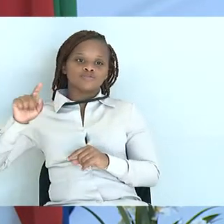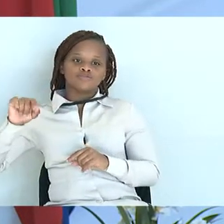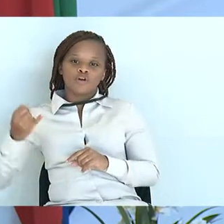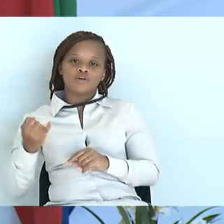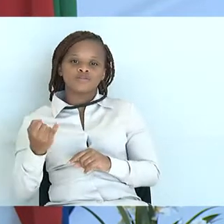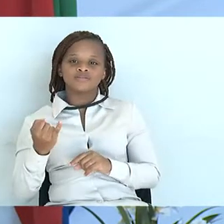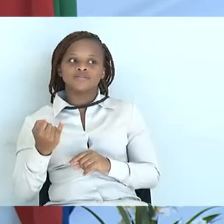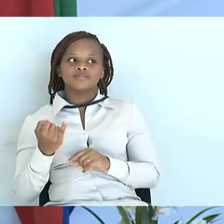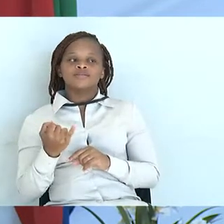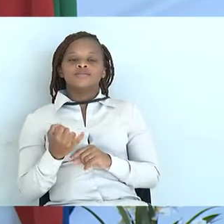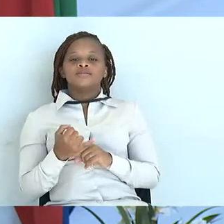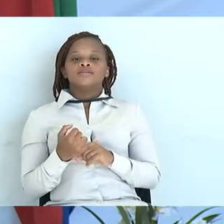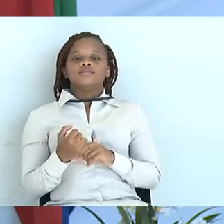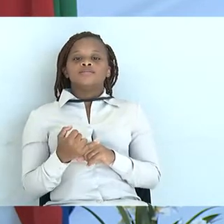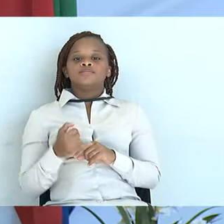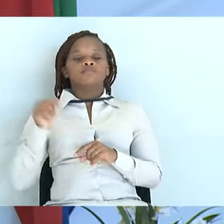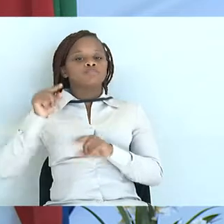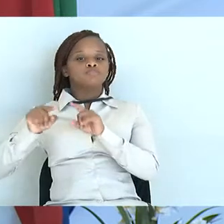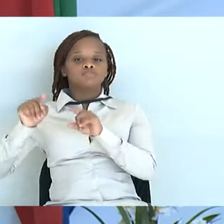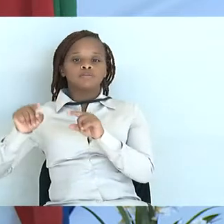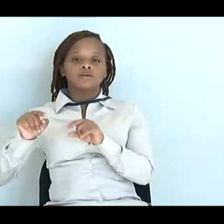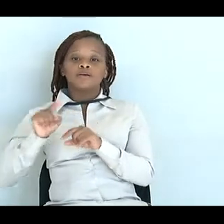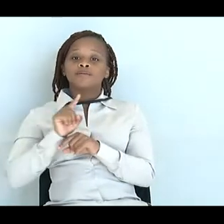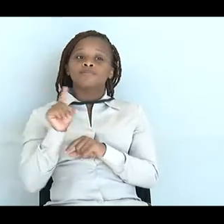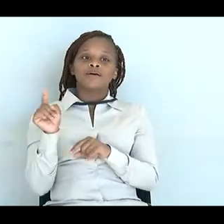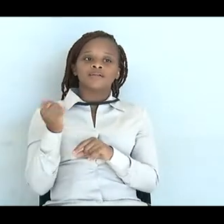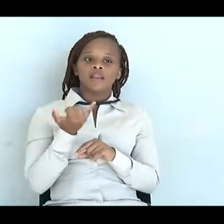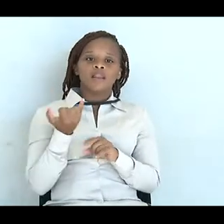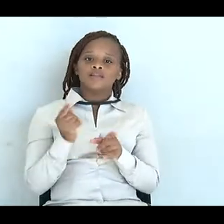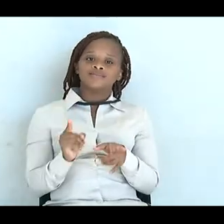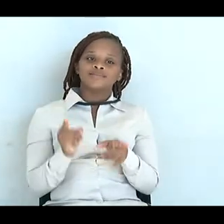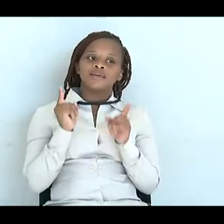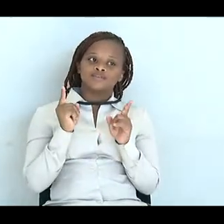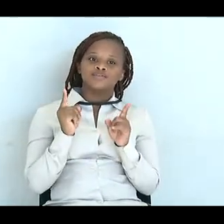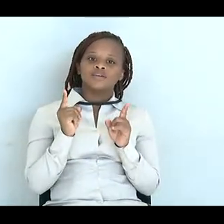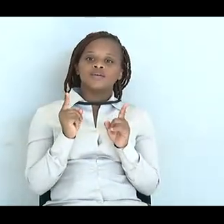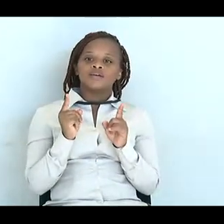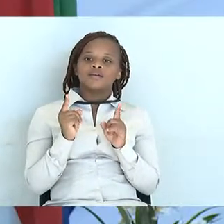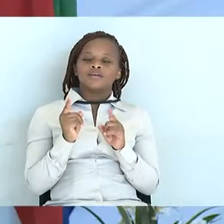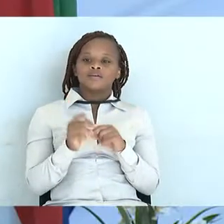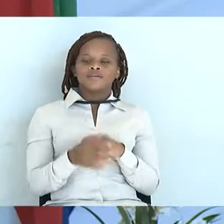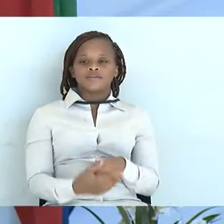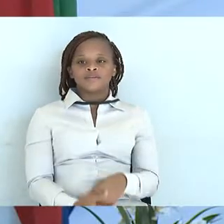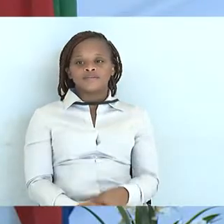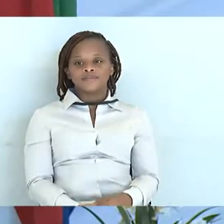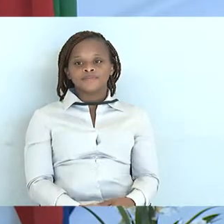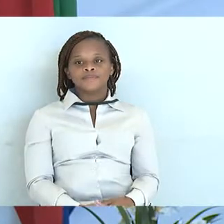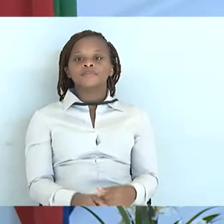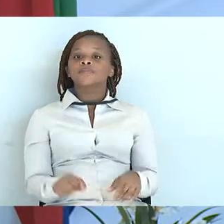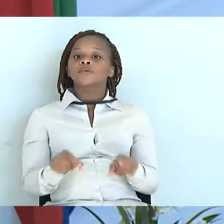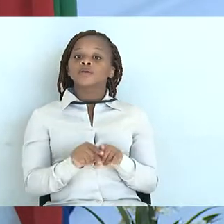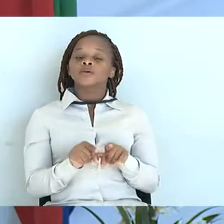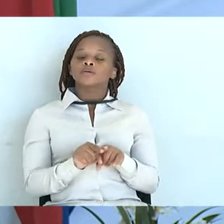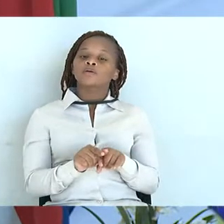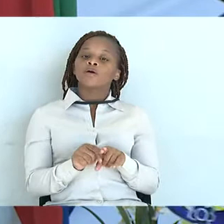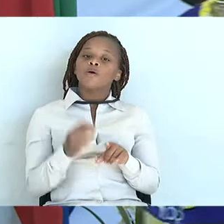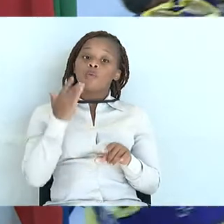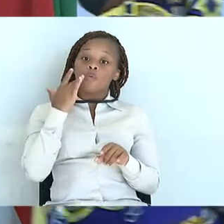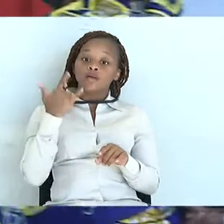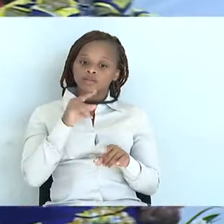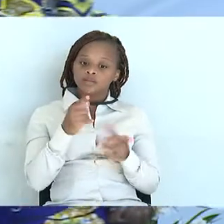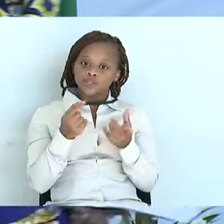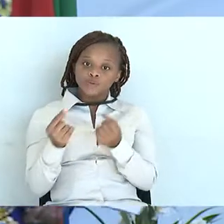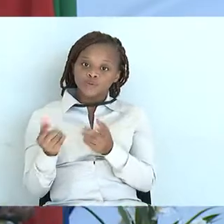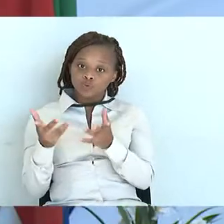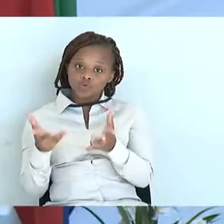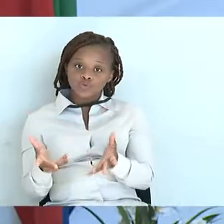it's a health hazard. In fact, it's a danger to the communities. And there was a view that if we are